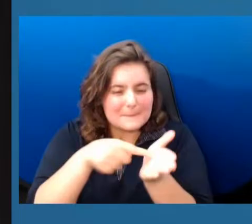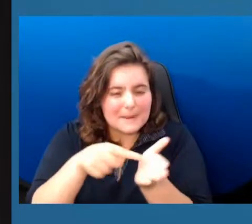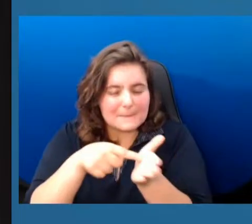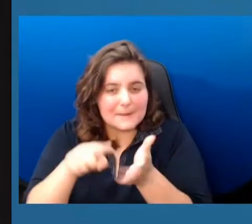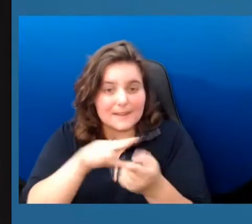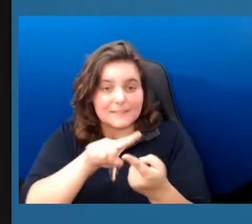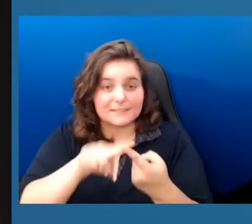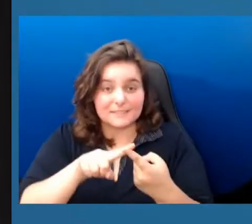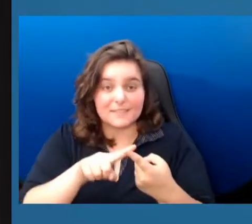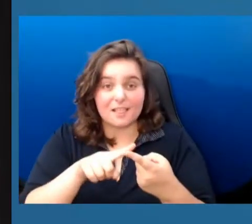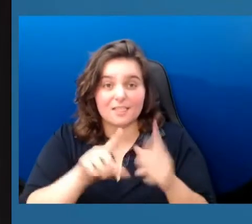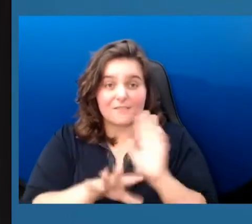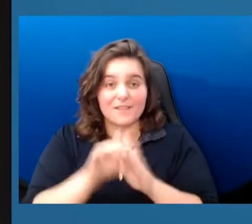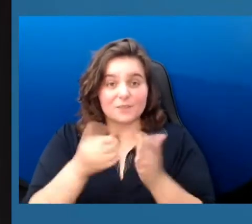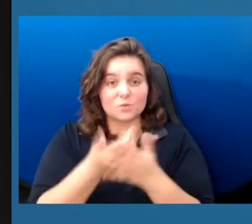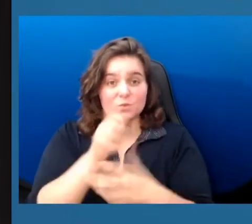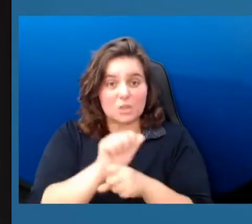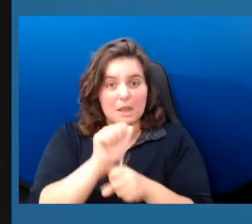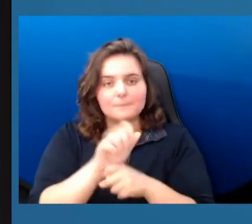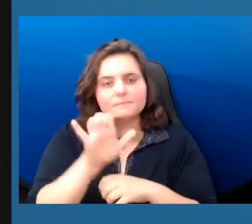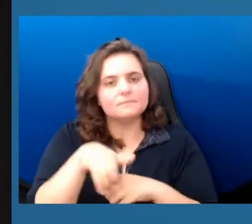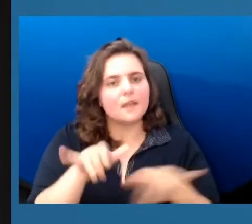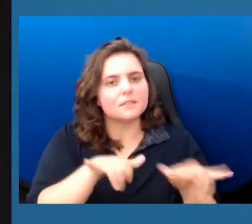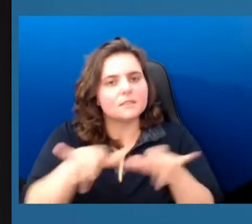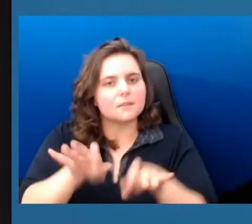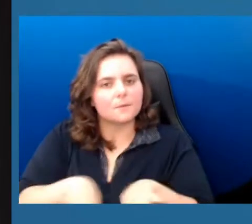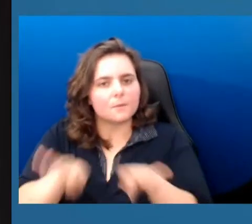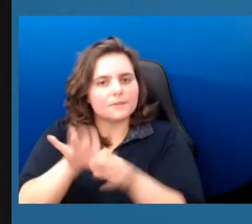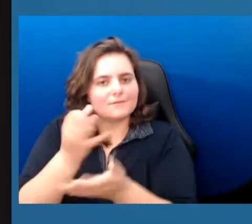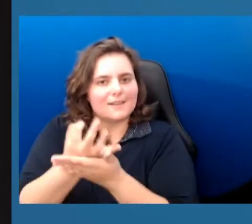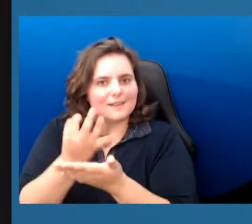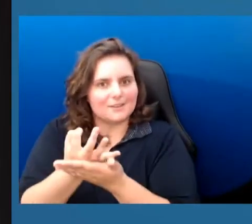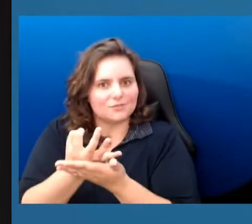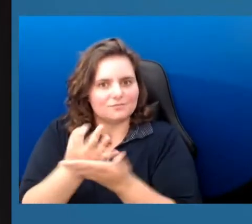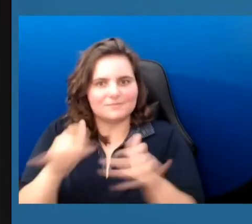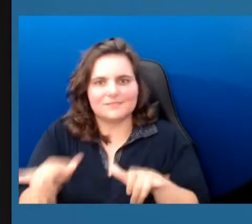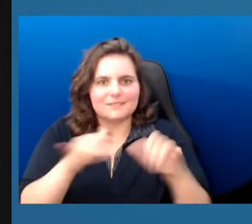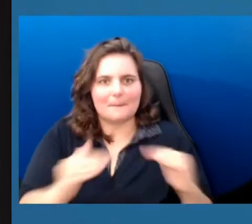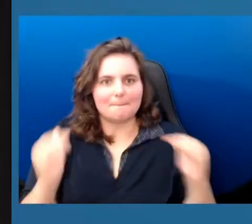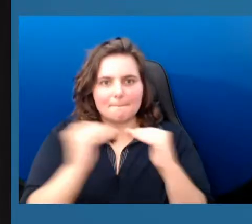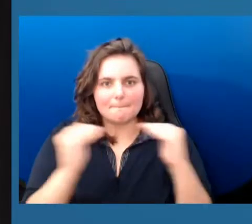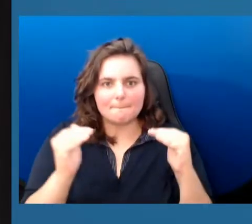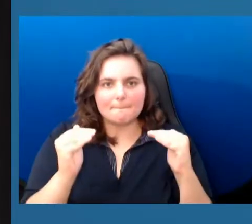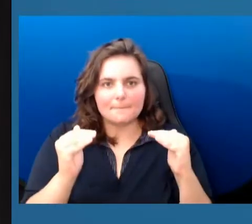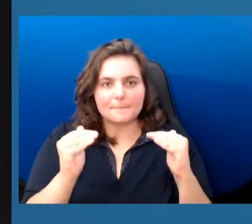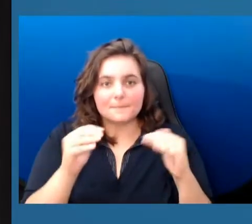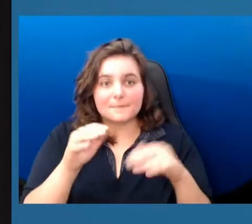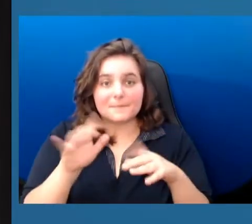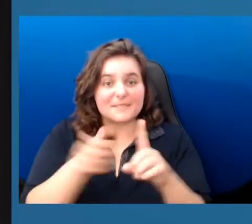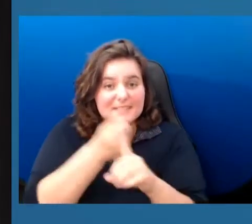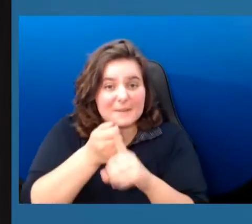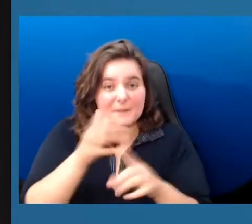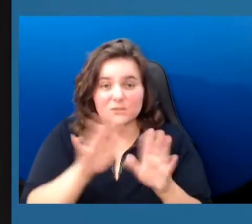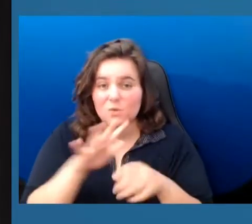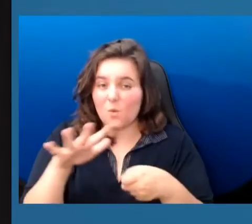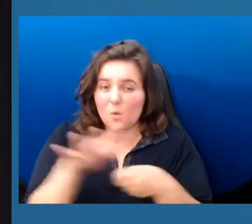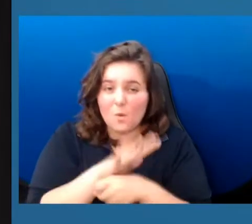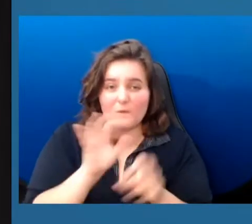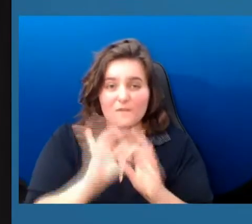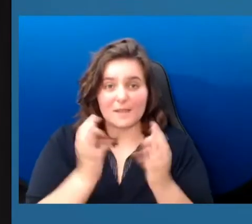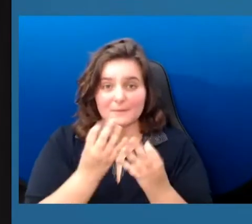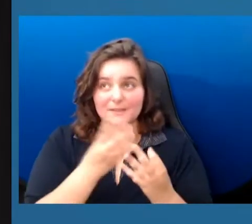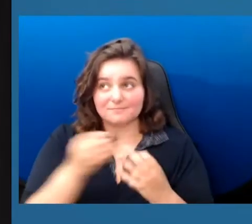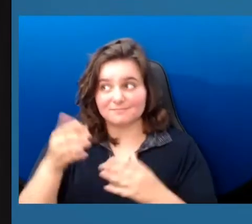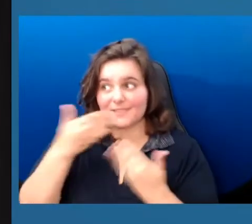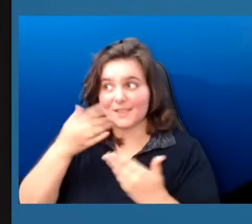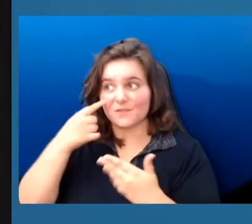almost as important as the financial aspect of it because it affects your entire family. And I thank you for that as well, Governor. And the last